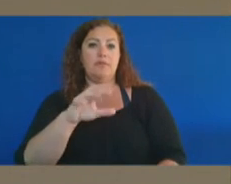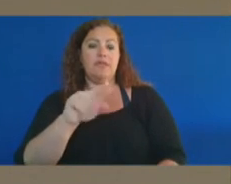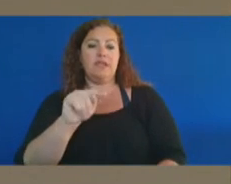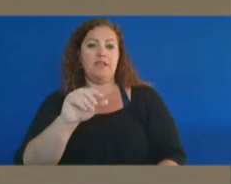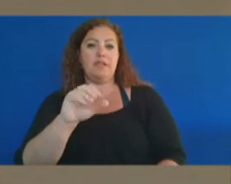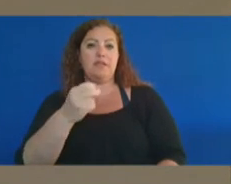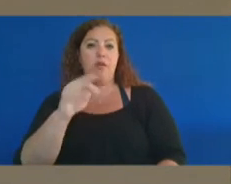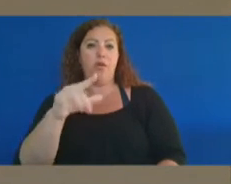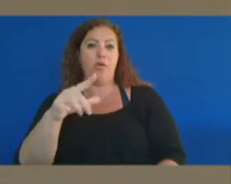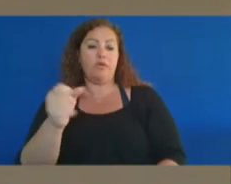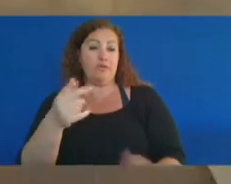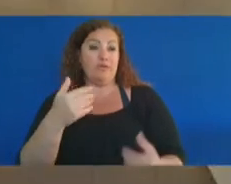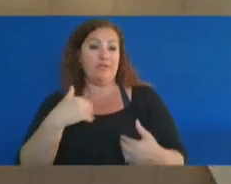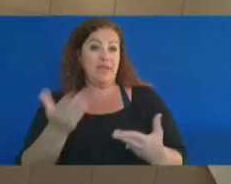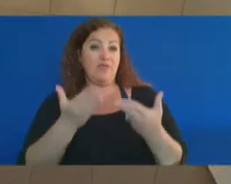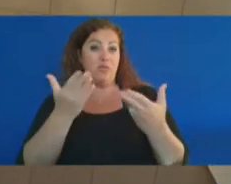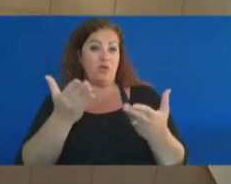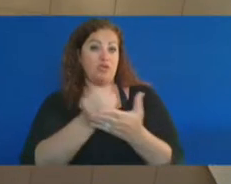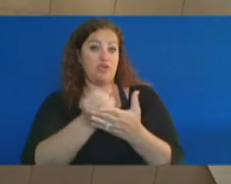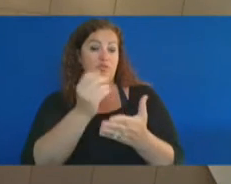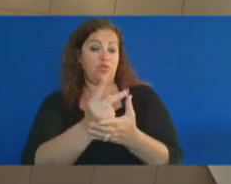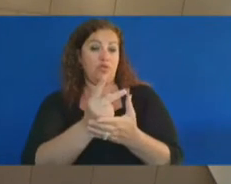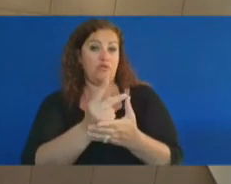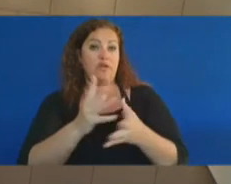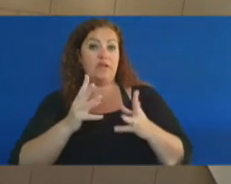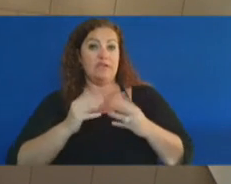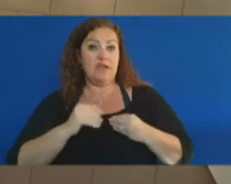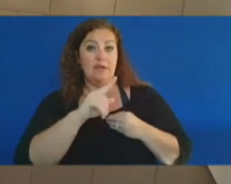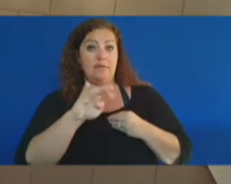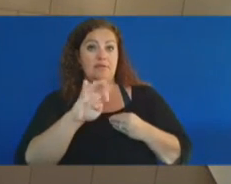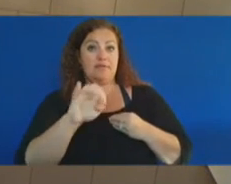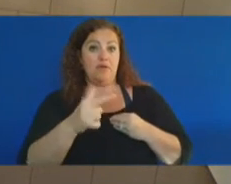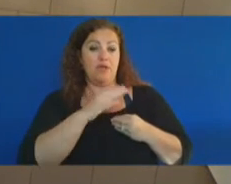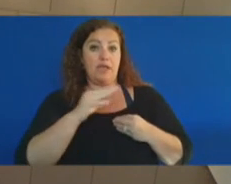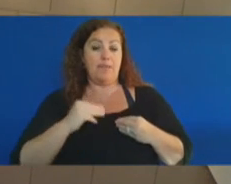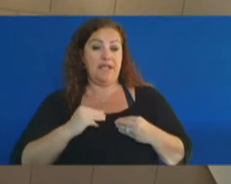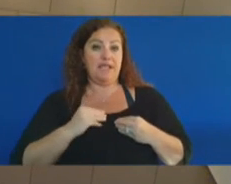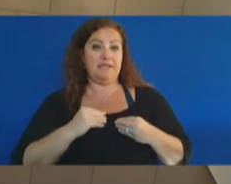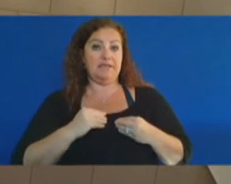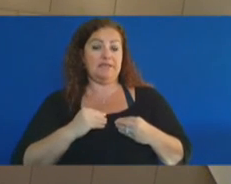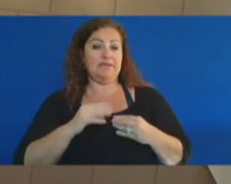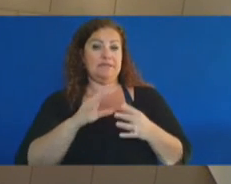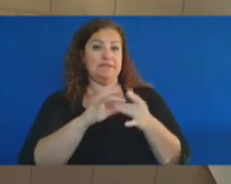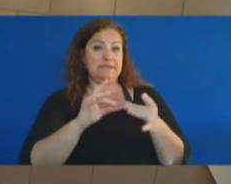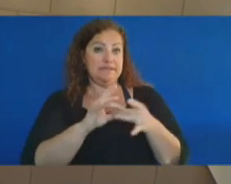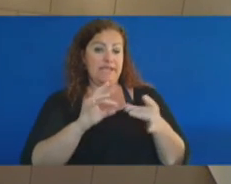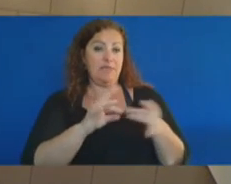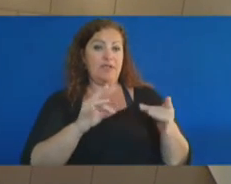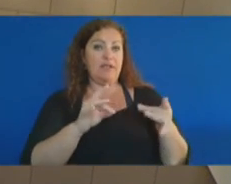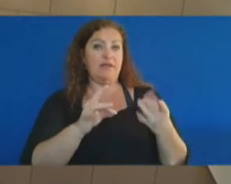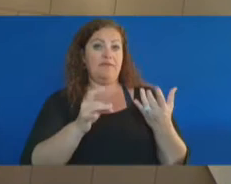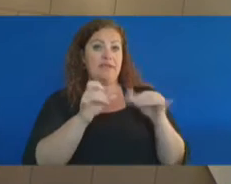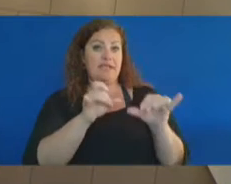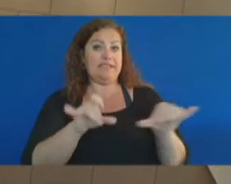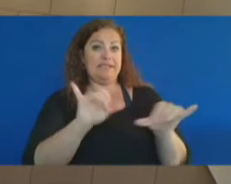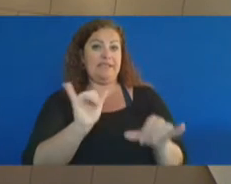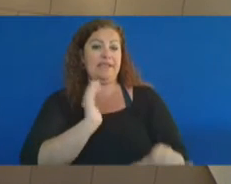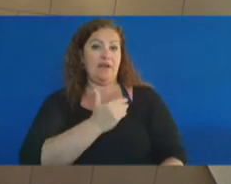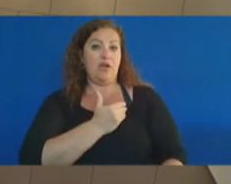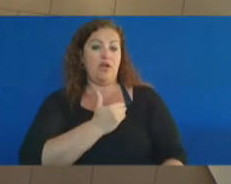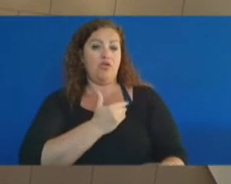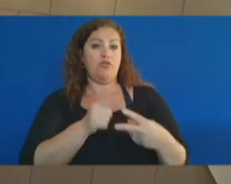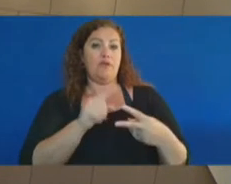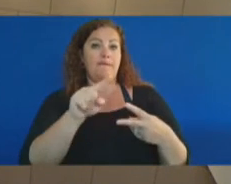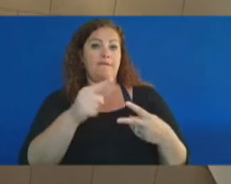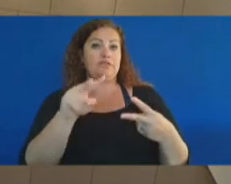to approve this petition adopt the zoning committee's statement of consistency as our own so move second